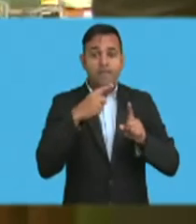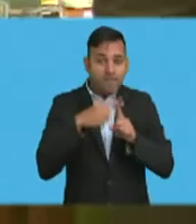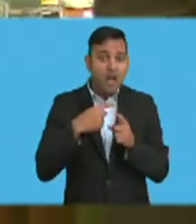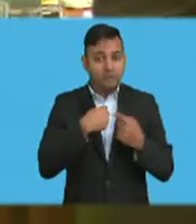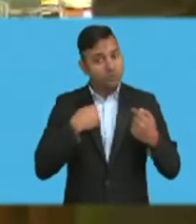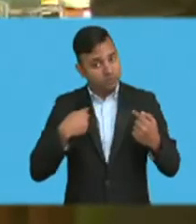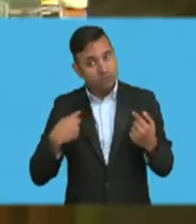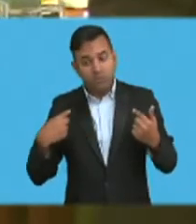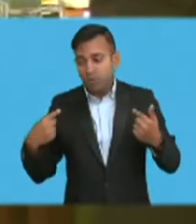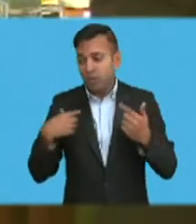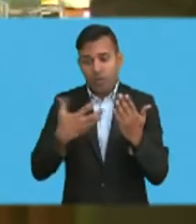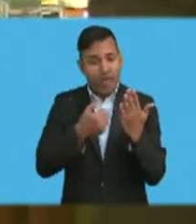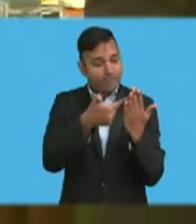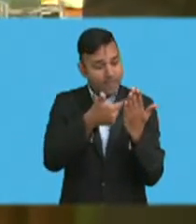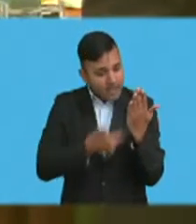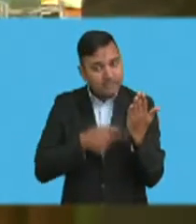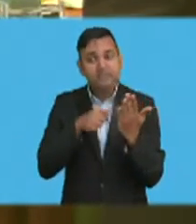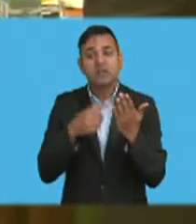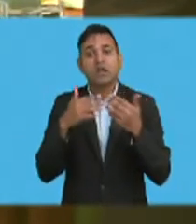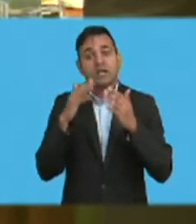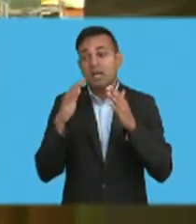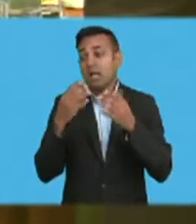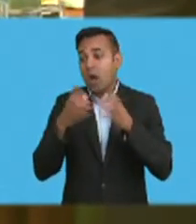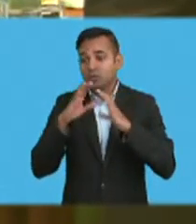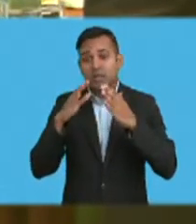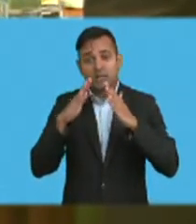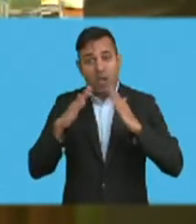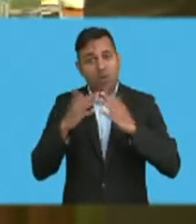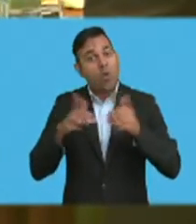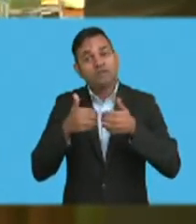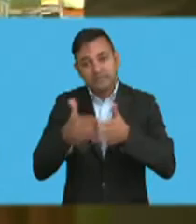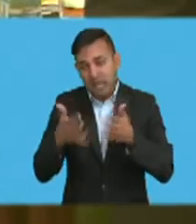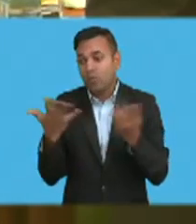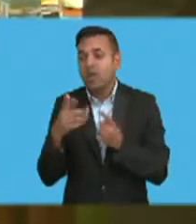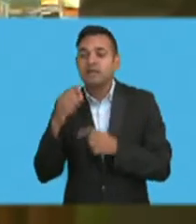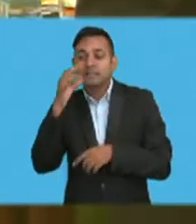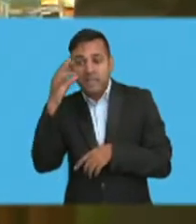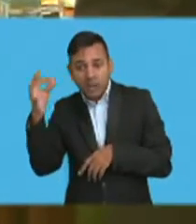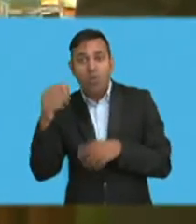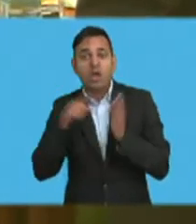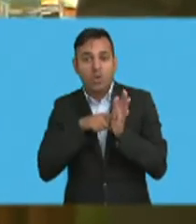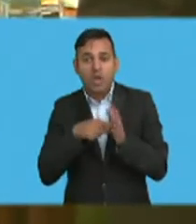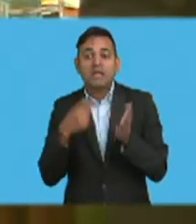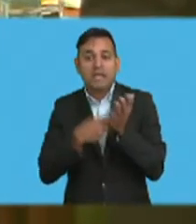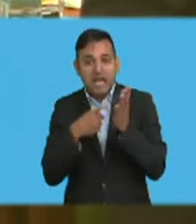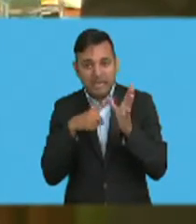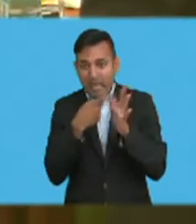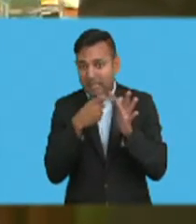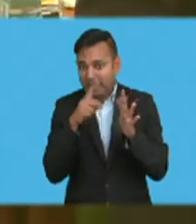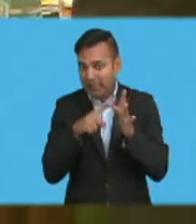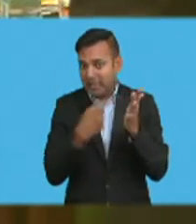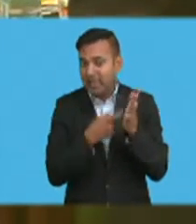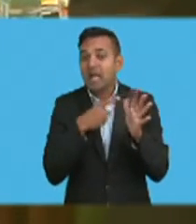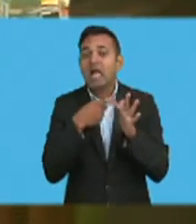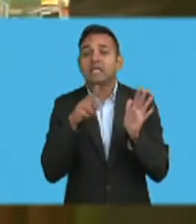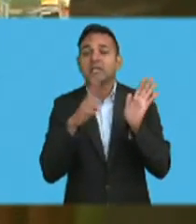where work has already commenced, and these are Lautoka City, Singotoka, Rekereki, and Asino. Madam Speaker, the slow progress